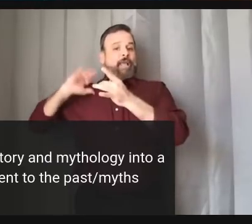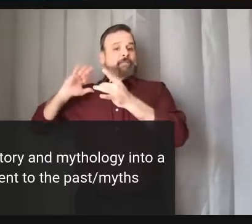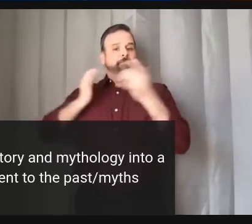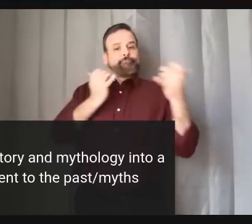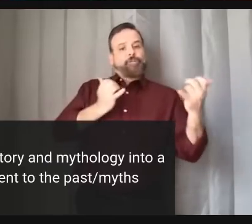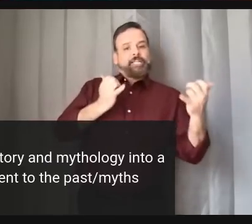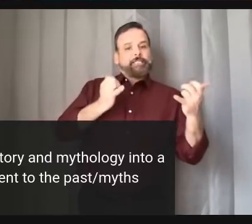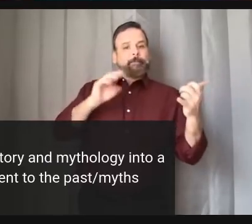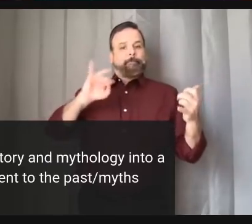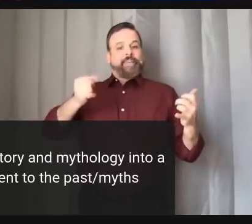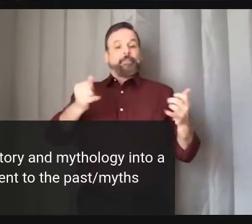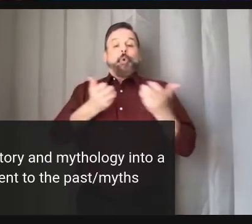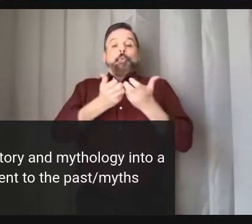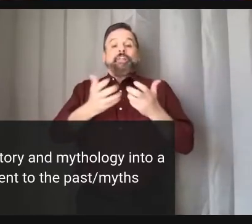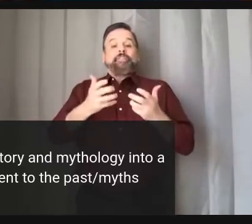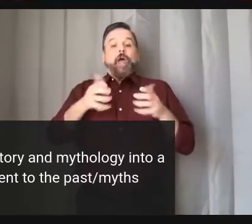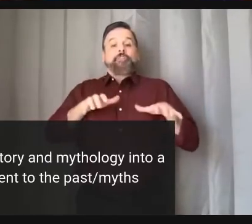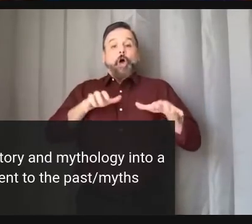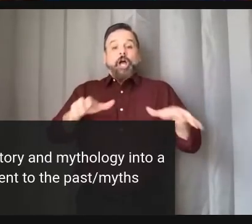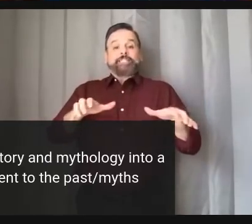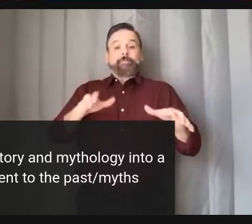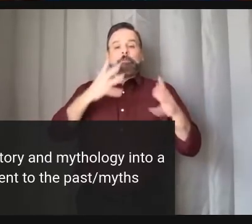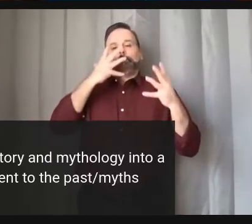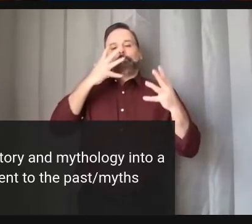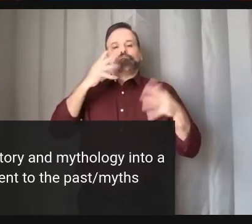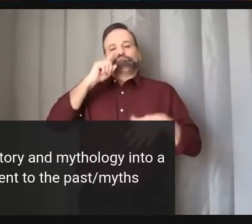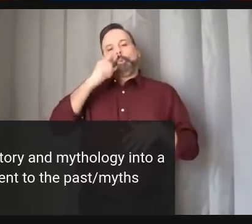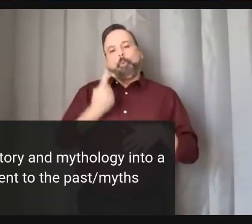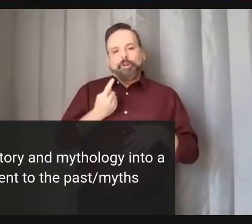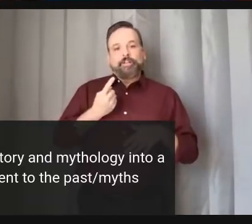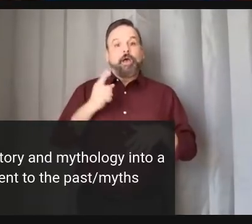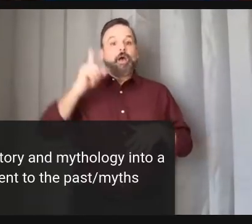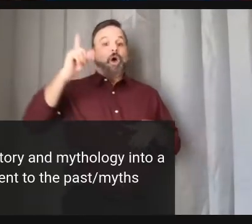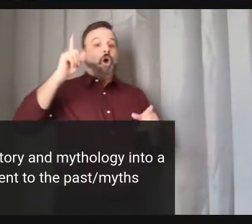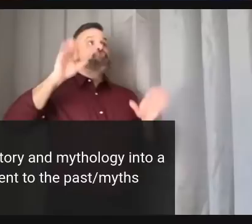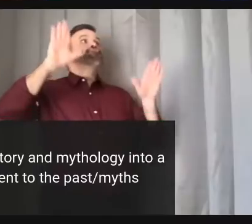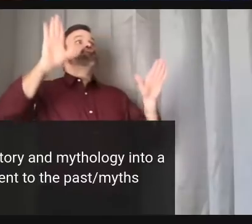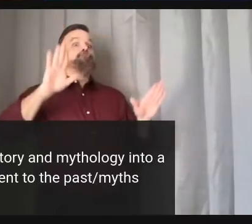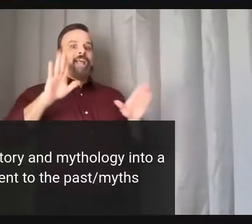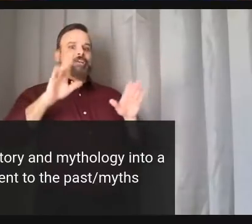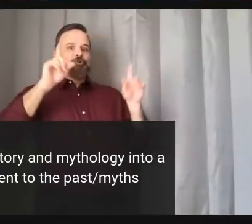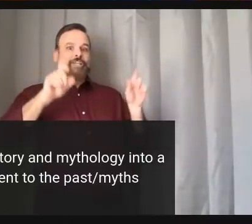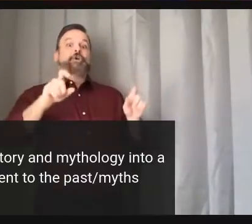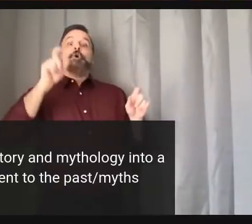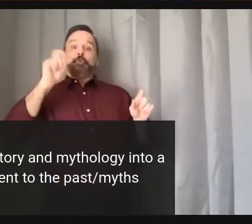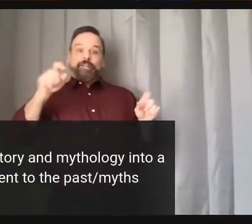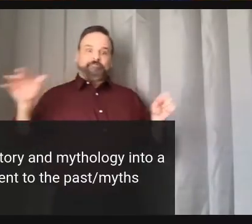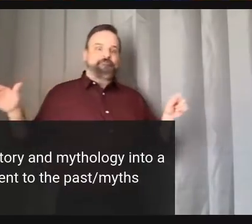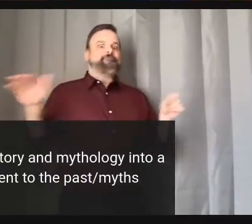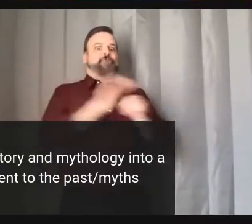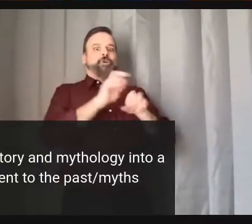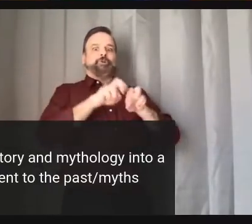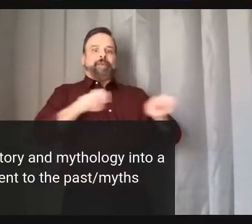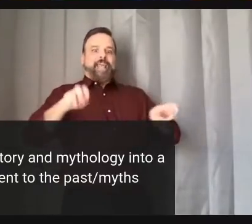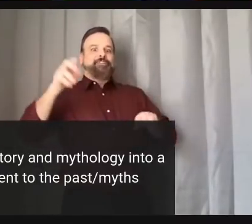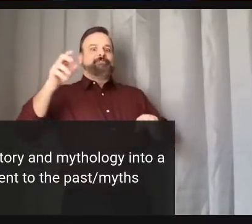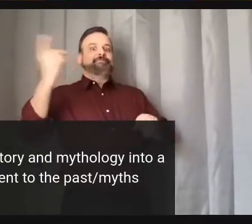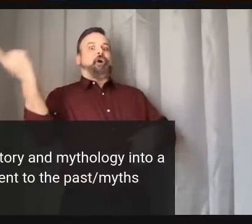without boring the audience? What a great question. That's a whole panel. We need a whole panel. It is. About that. That's a really great